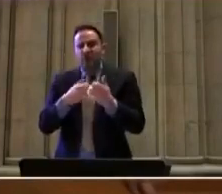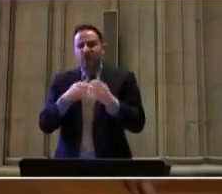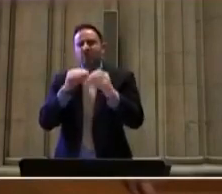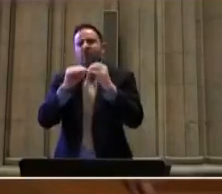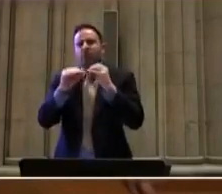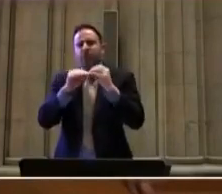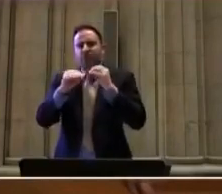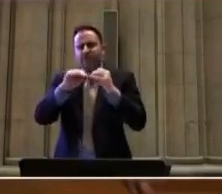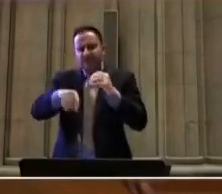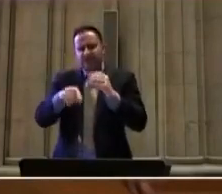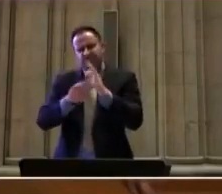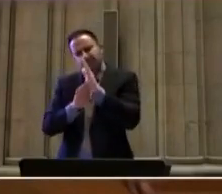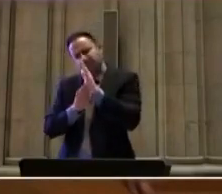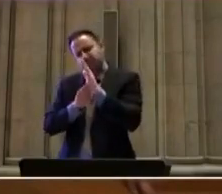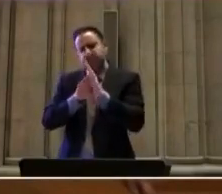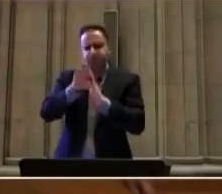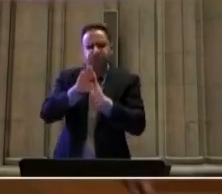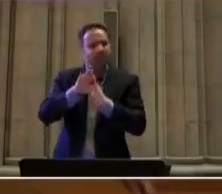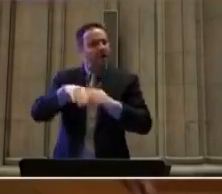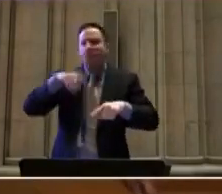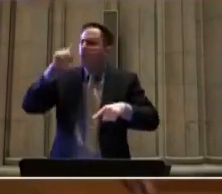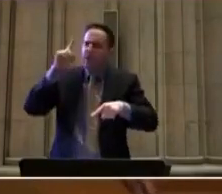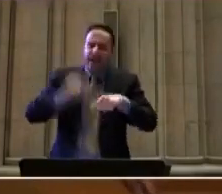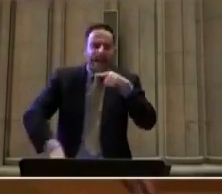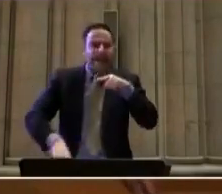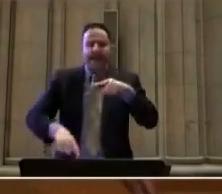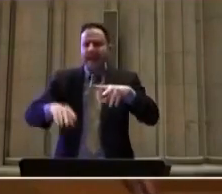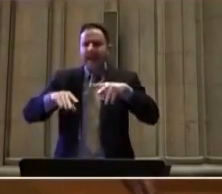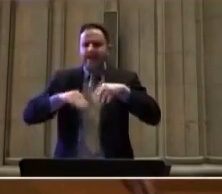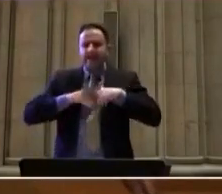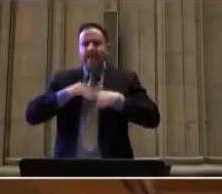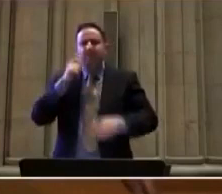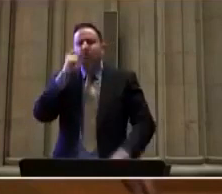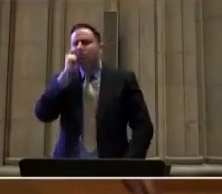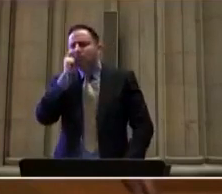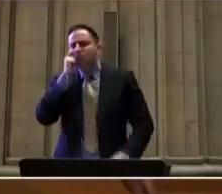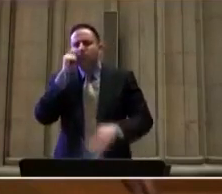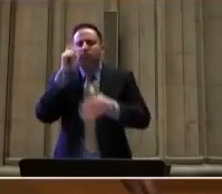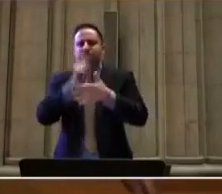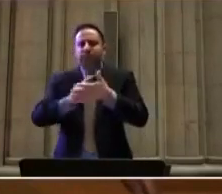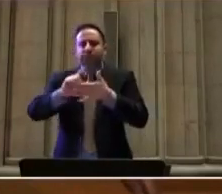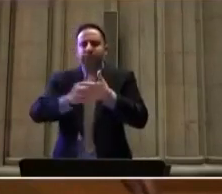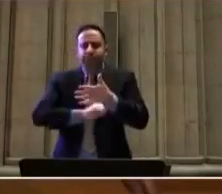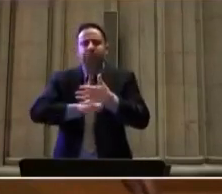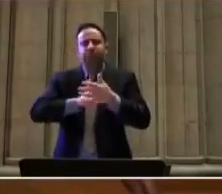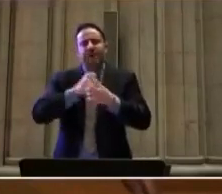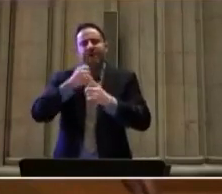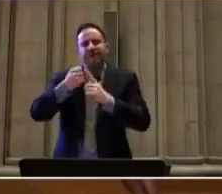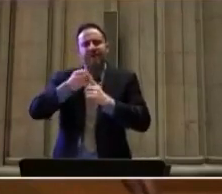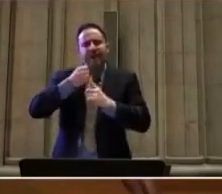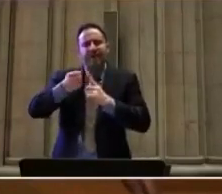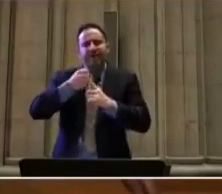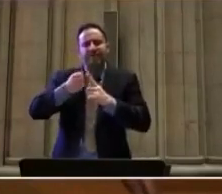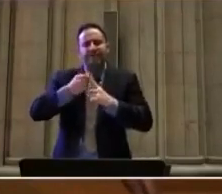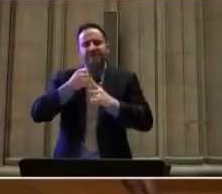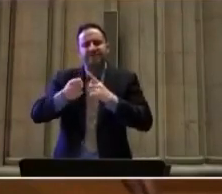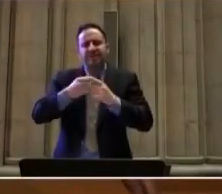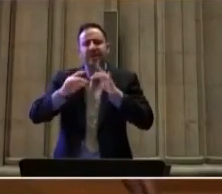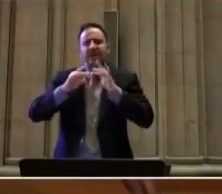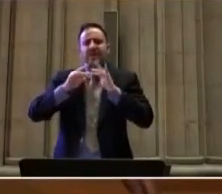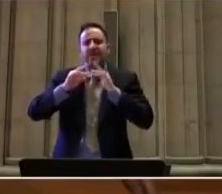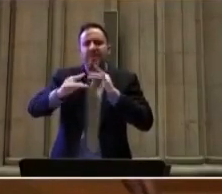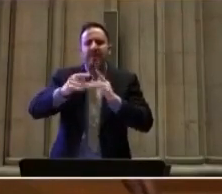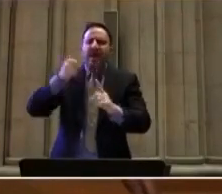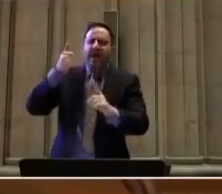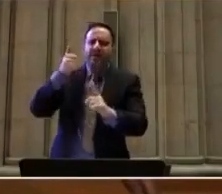move forward together, we cannot accept the racial disparities and racial violence and breaches that impact